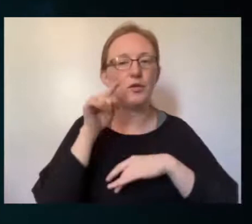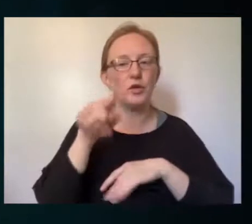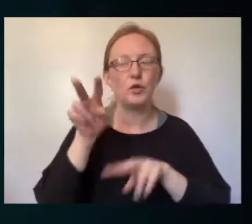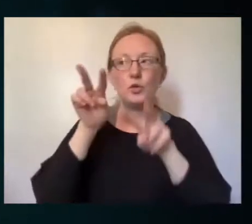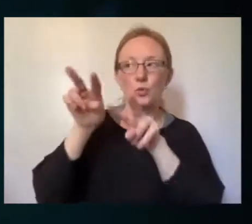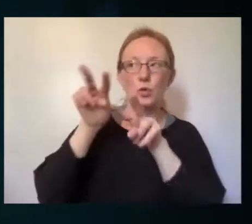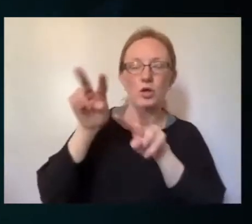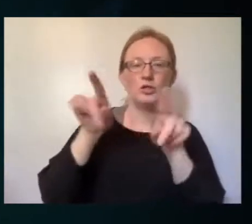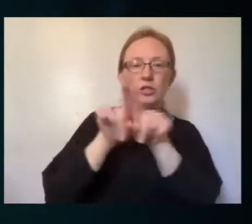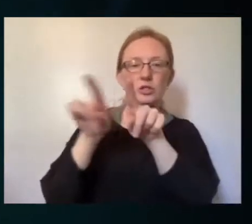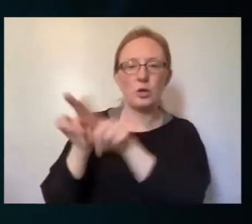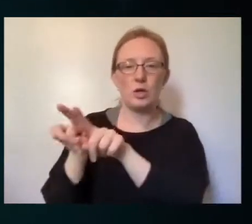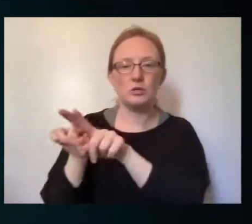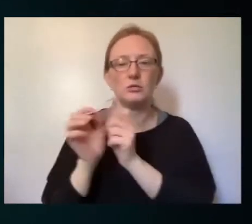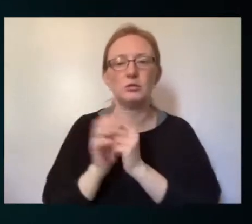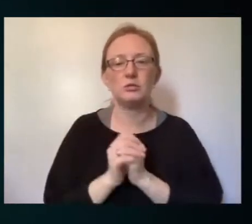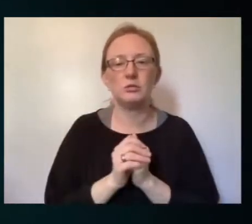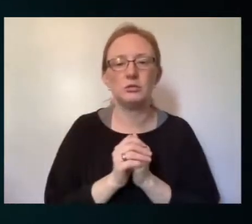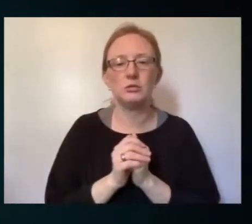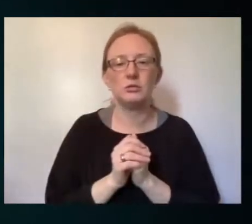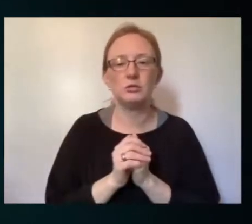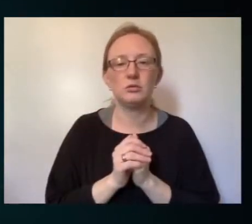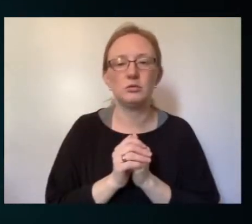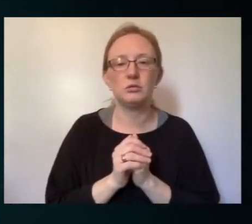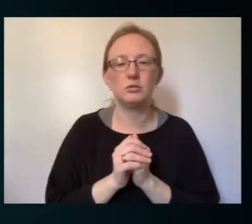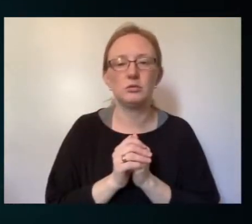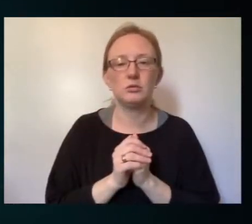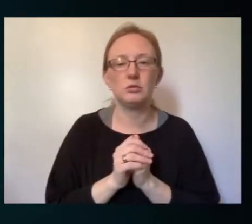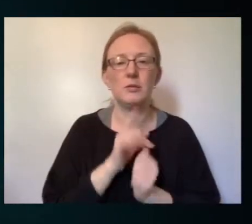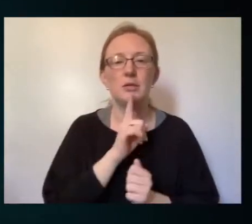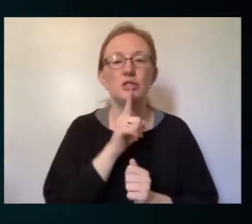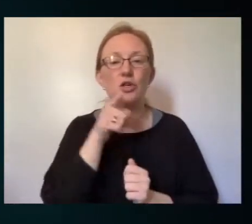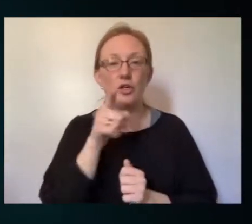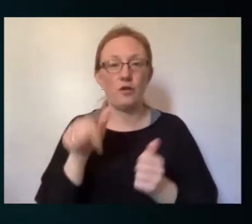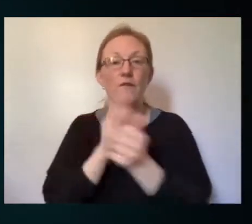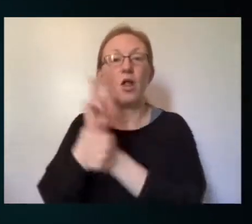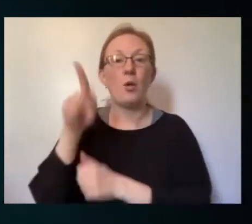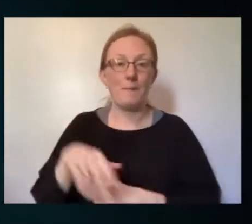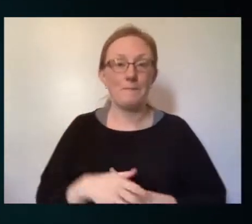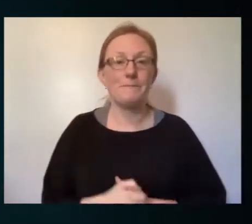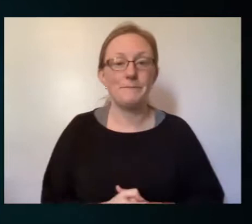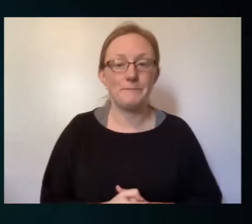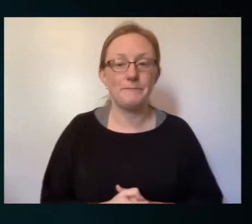as well. Just make sure that you follow up.